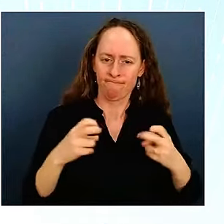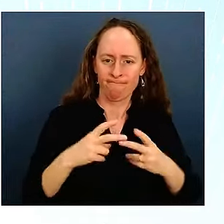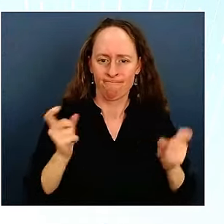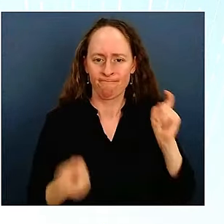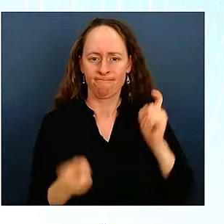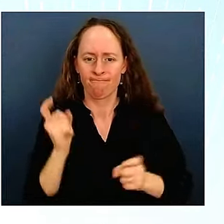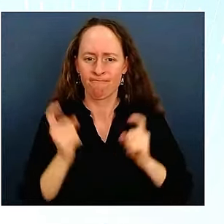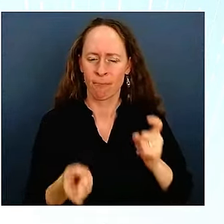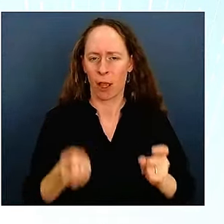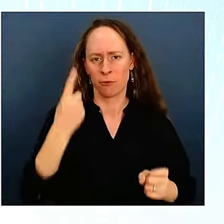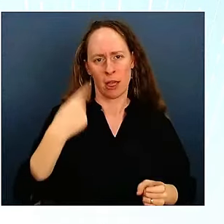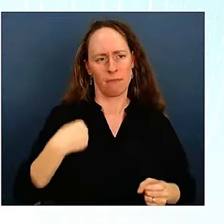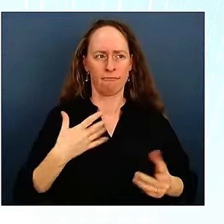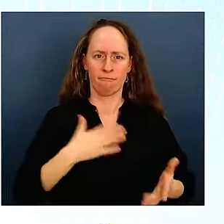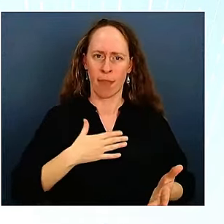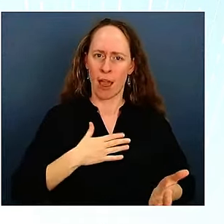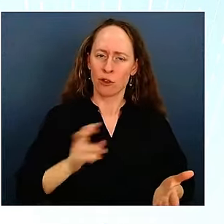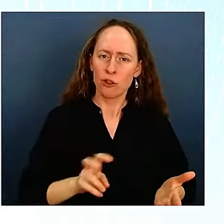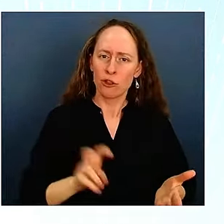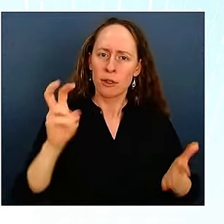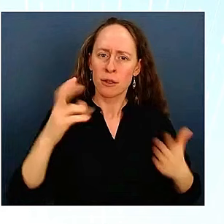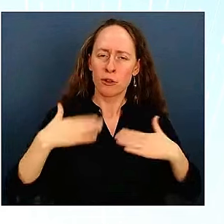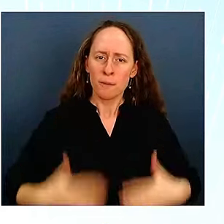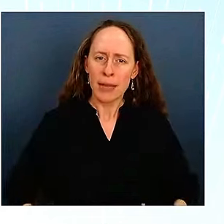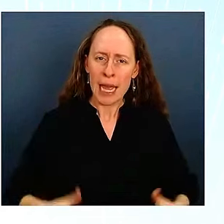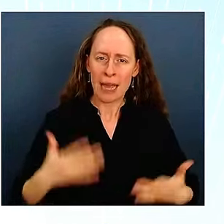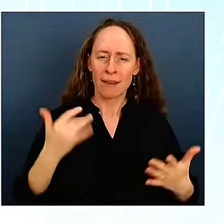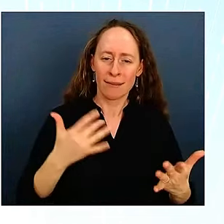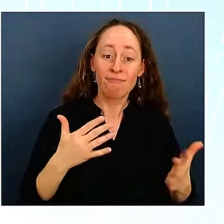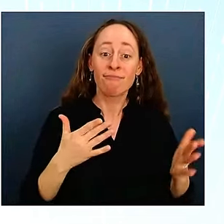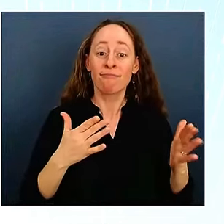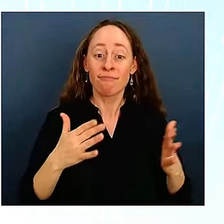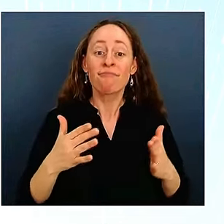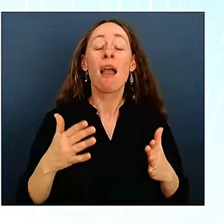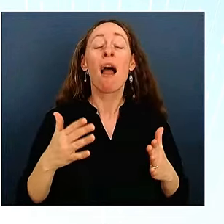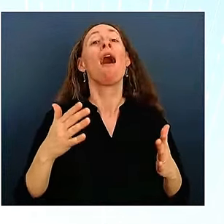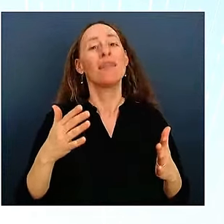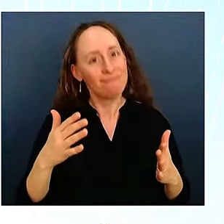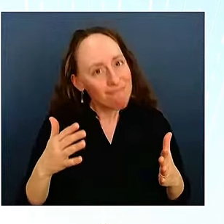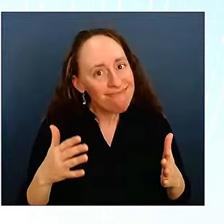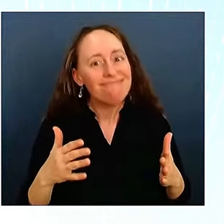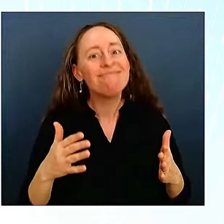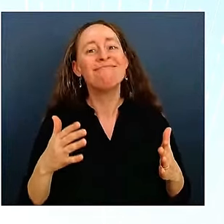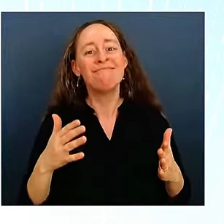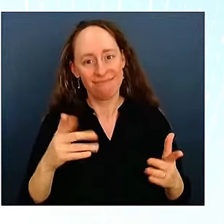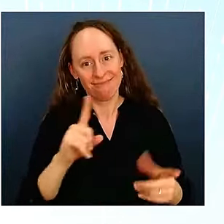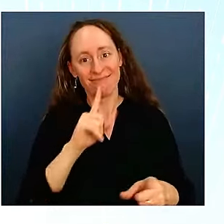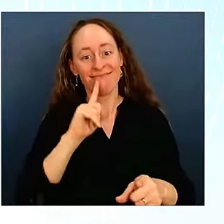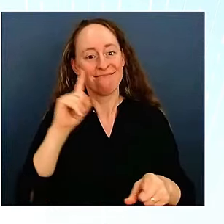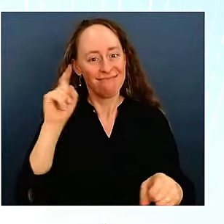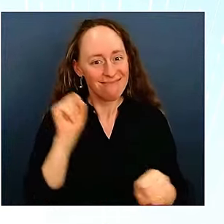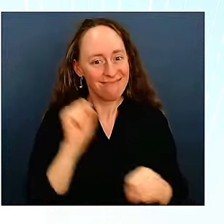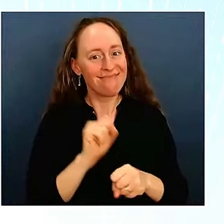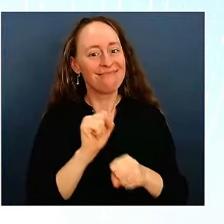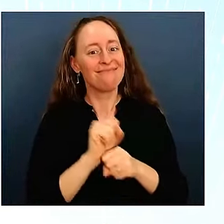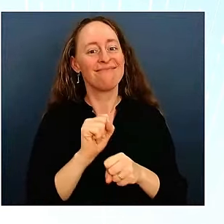That is what we did last year. And we recognize we could be